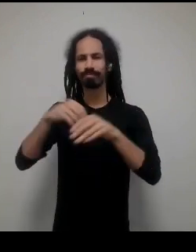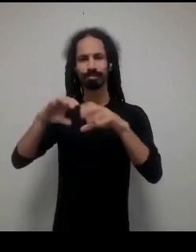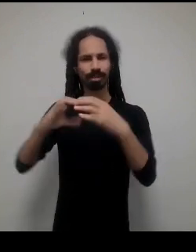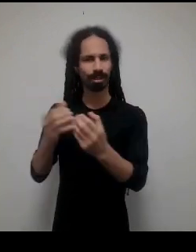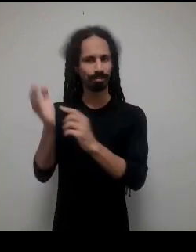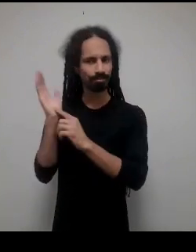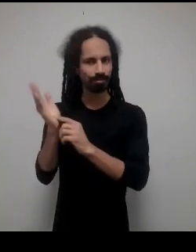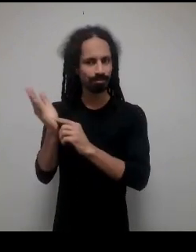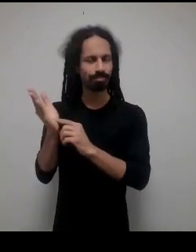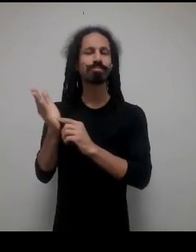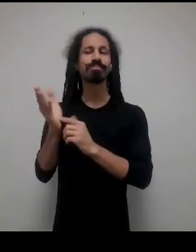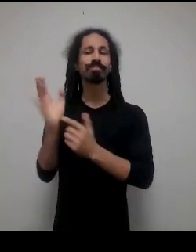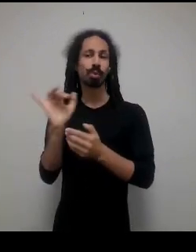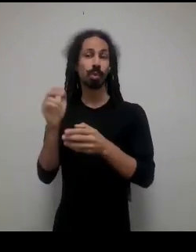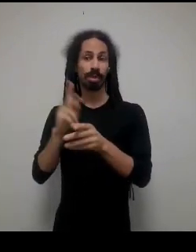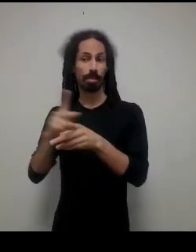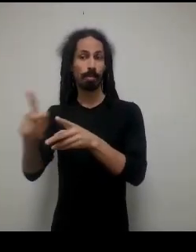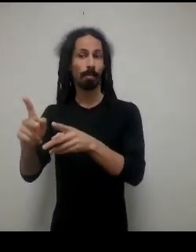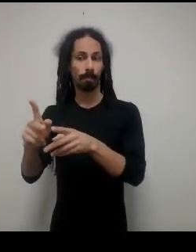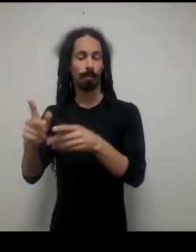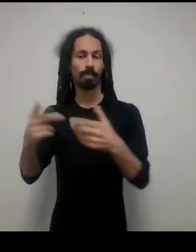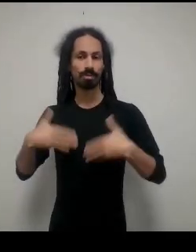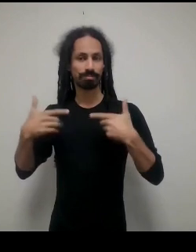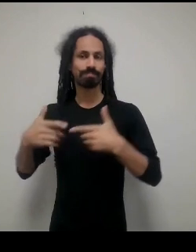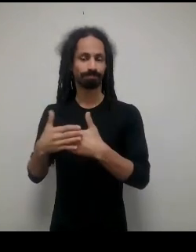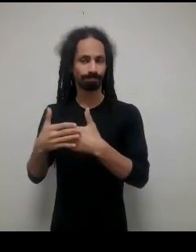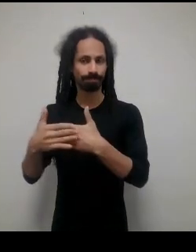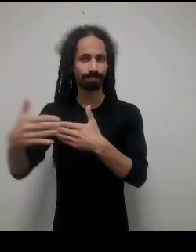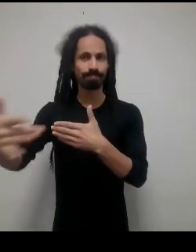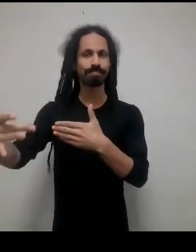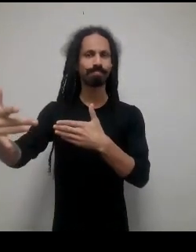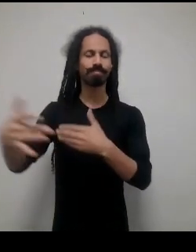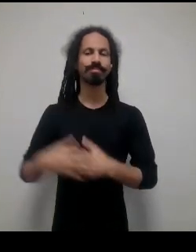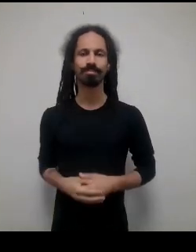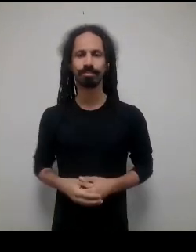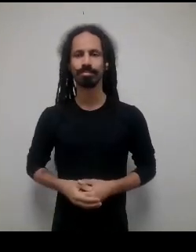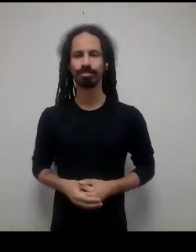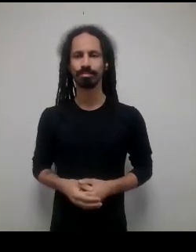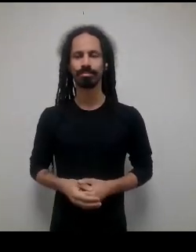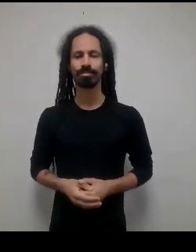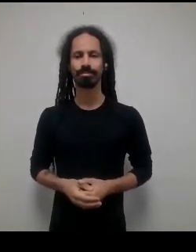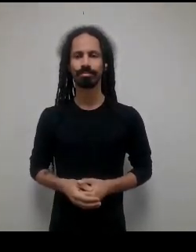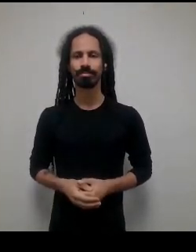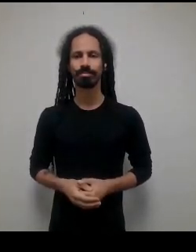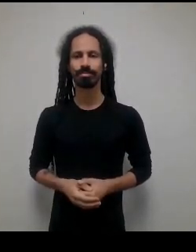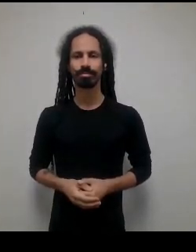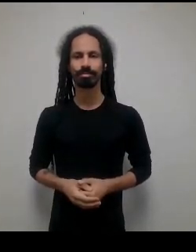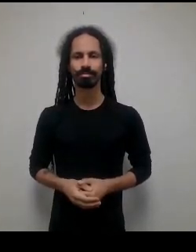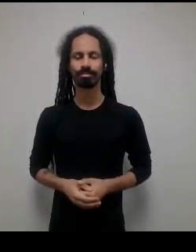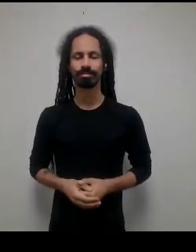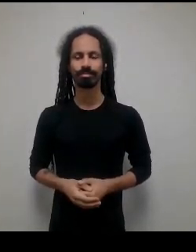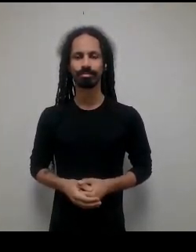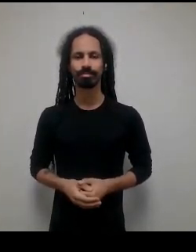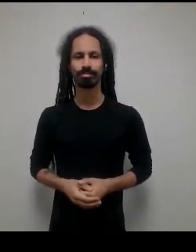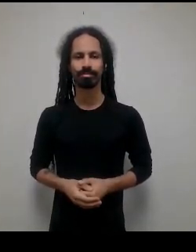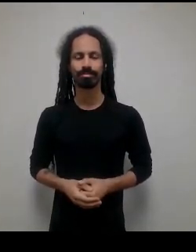also beyond, as you might need to do presentations beyond your course of study here at the college.